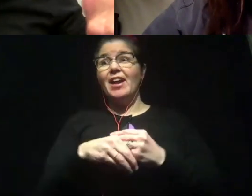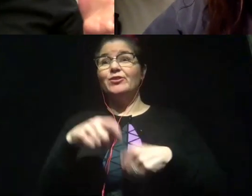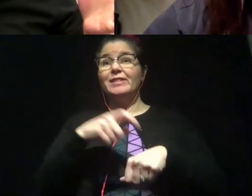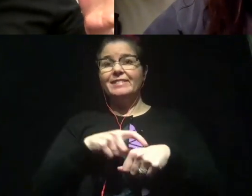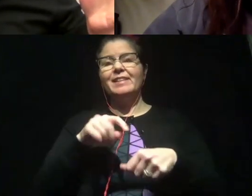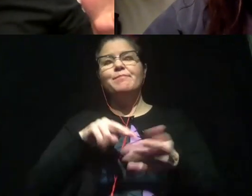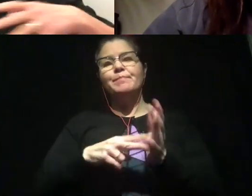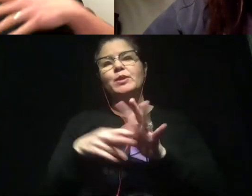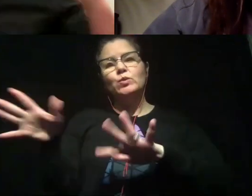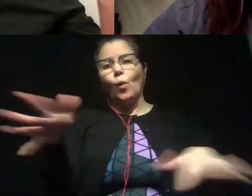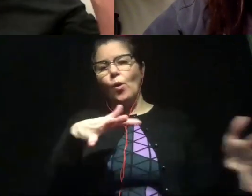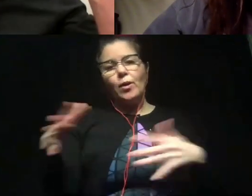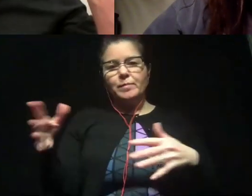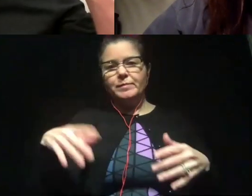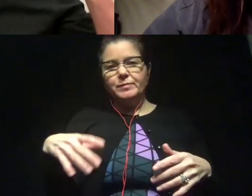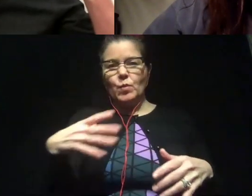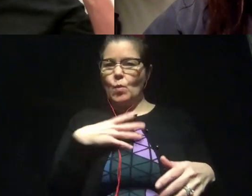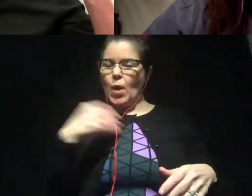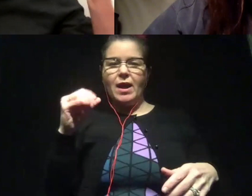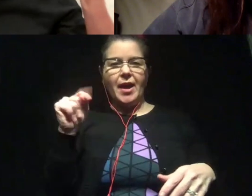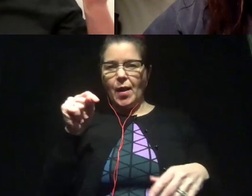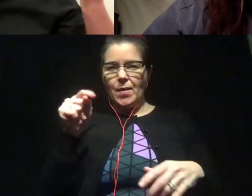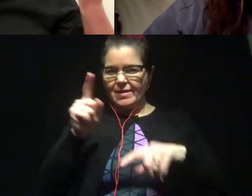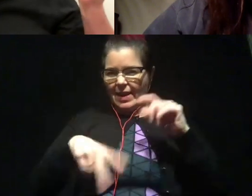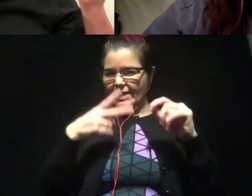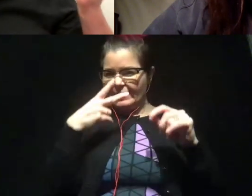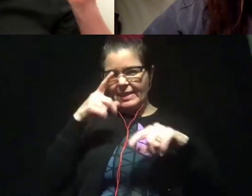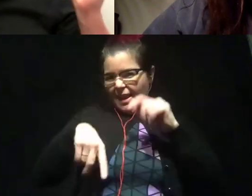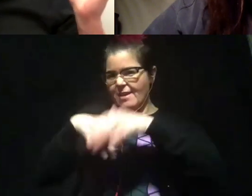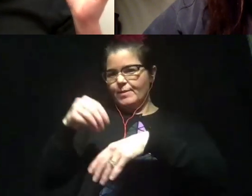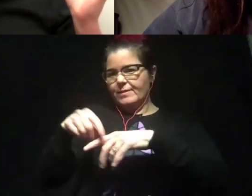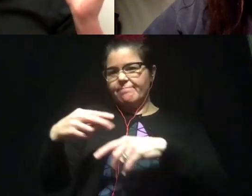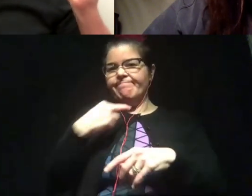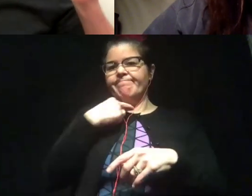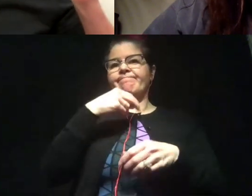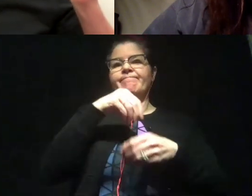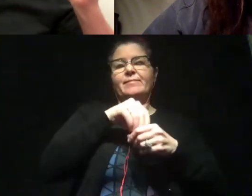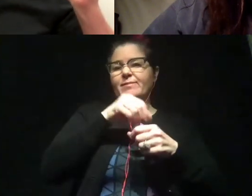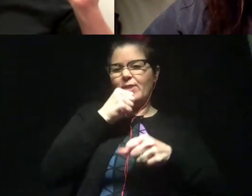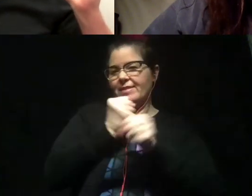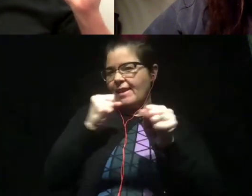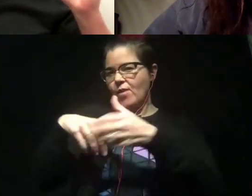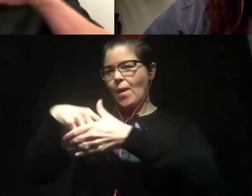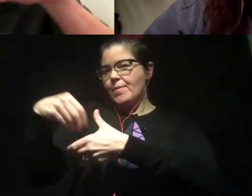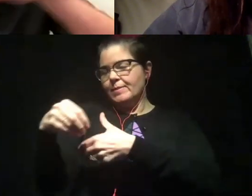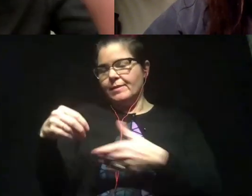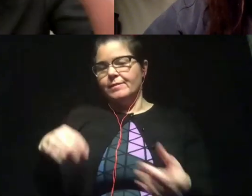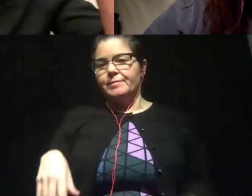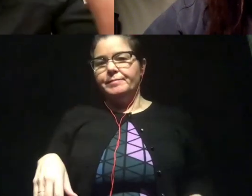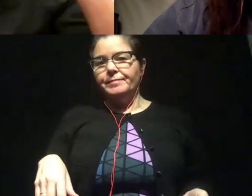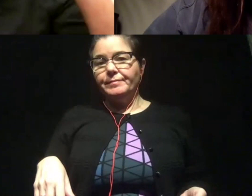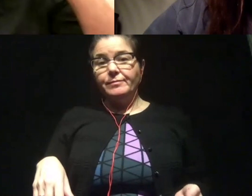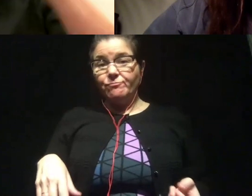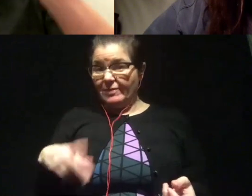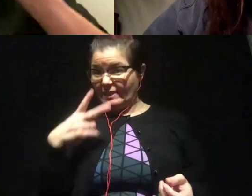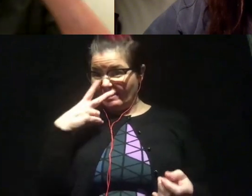are blowing. So it's complete whiteout outside. We can't really spend any time outside. It's not even safe to spend time outside because you can't